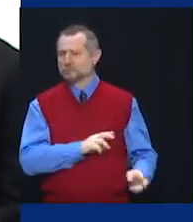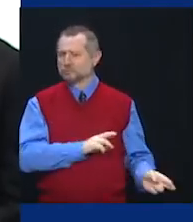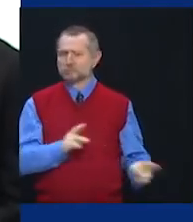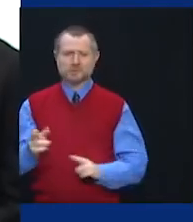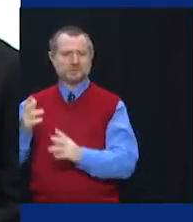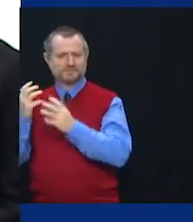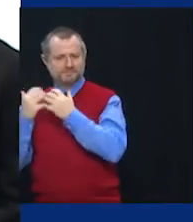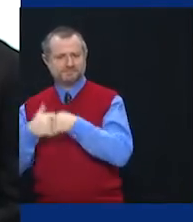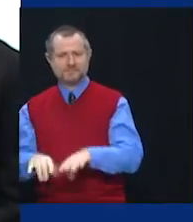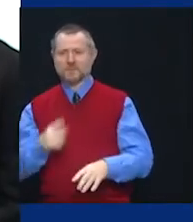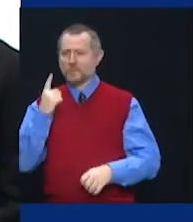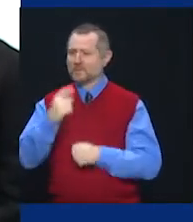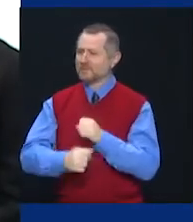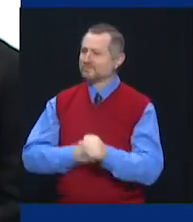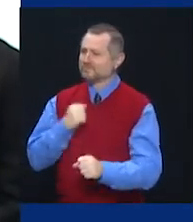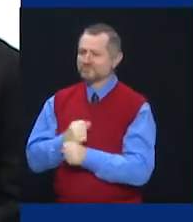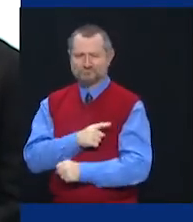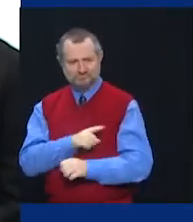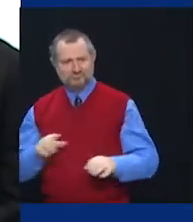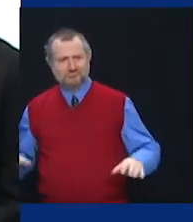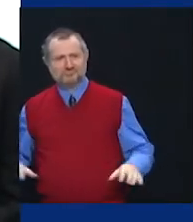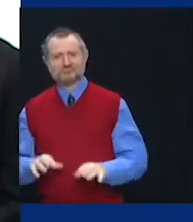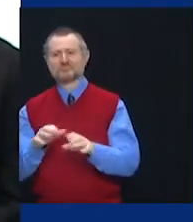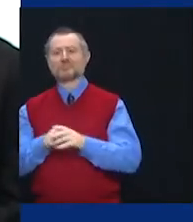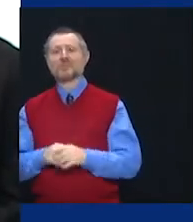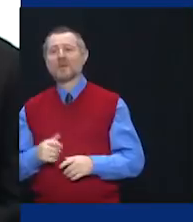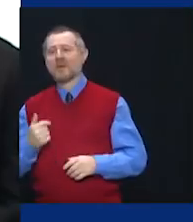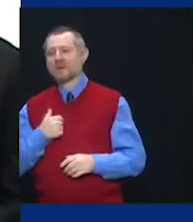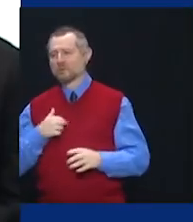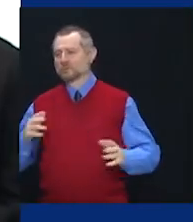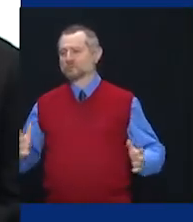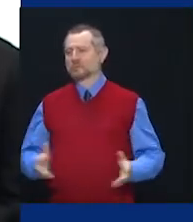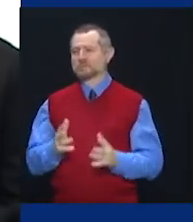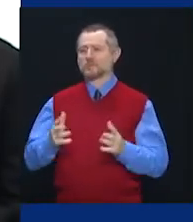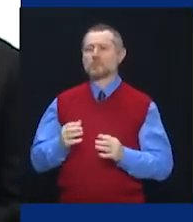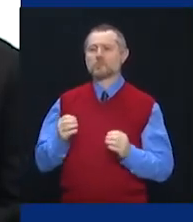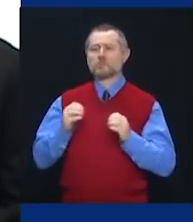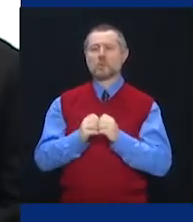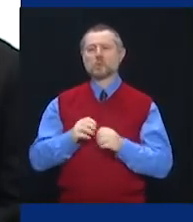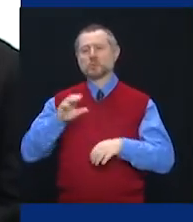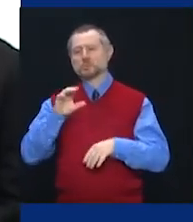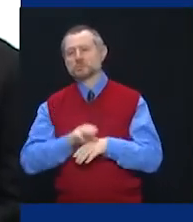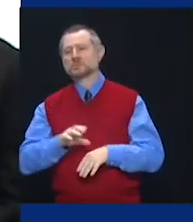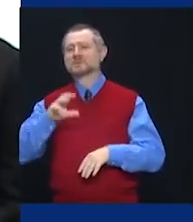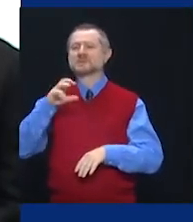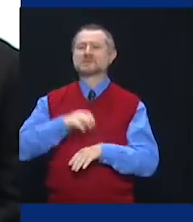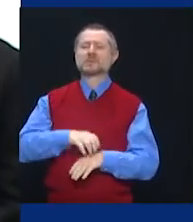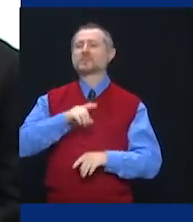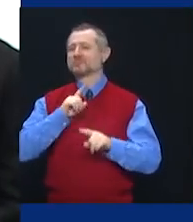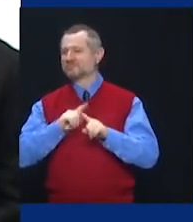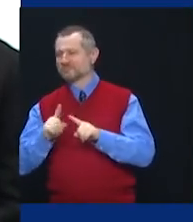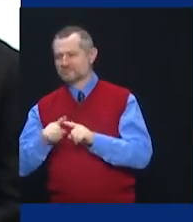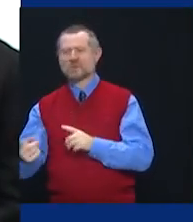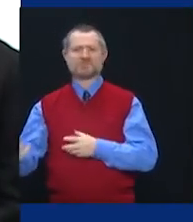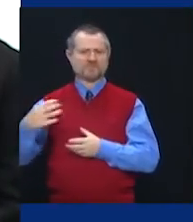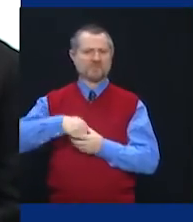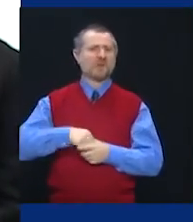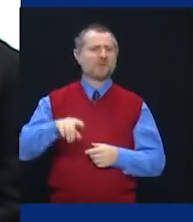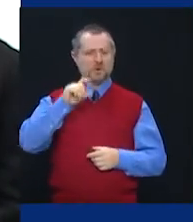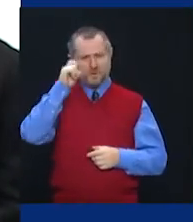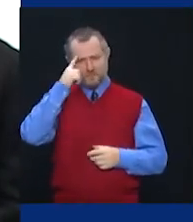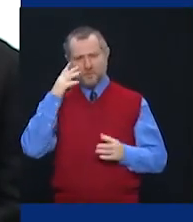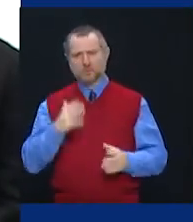nearly a year. I encourage more houses of worship to take part in the governor's